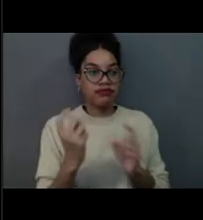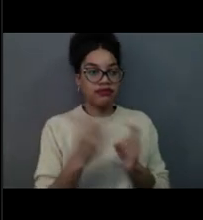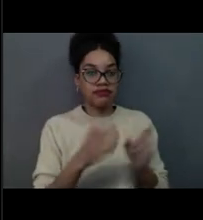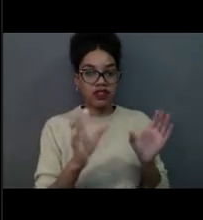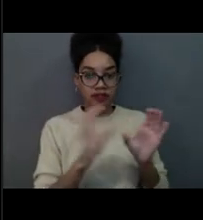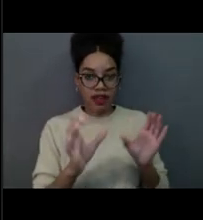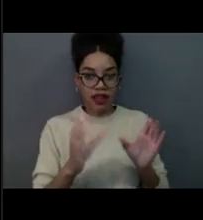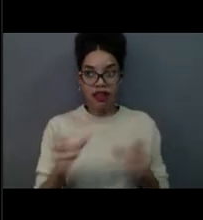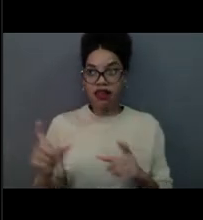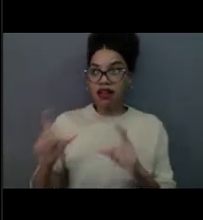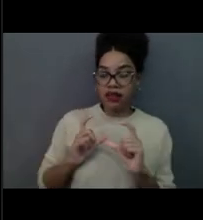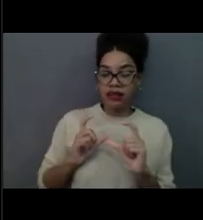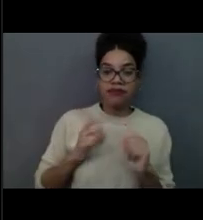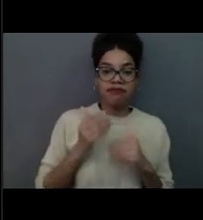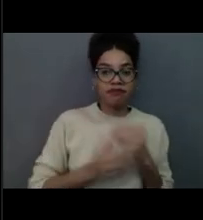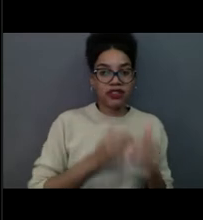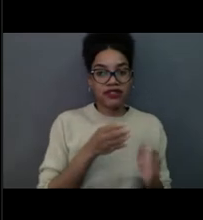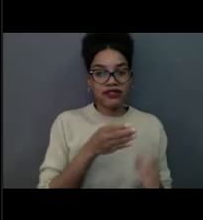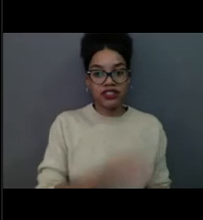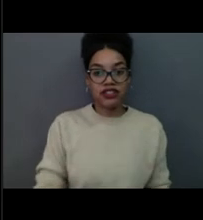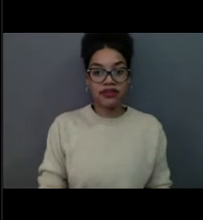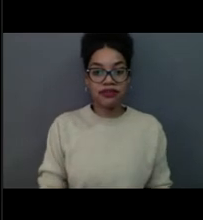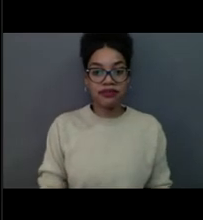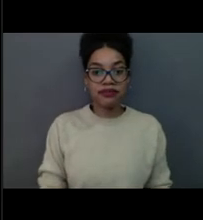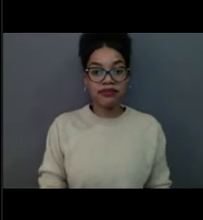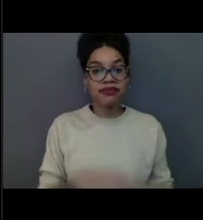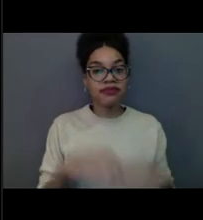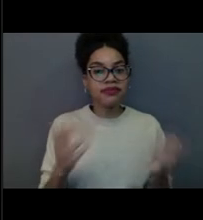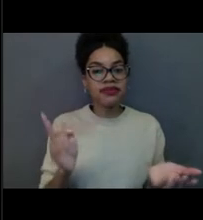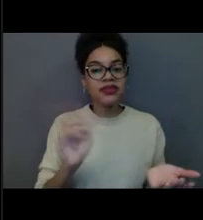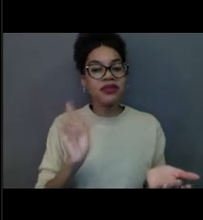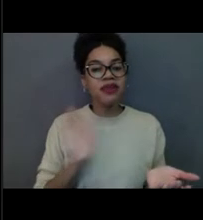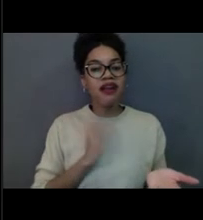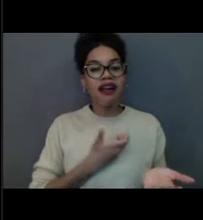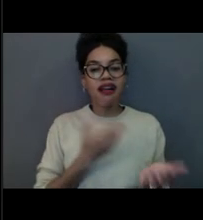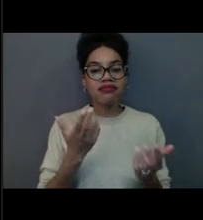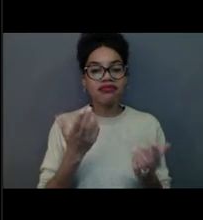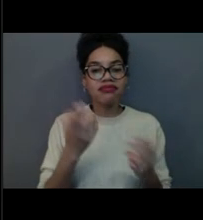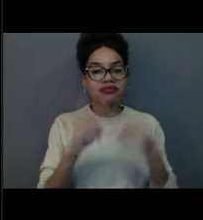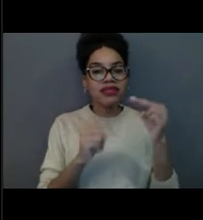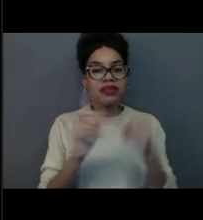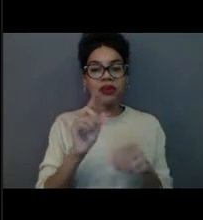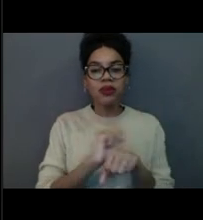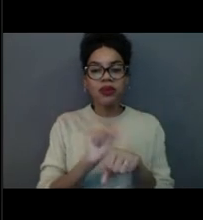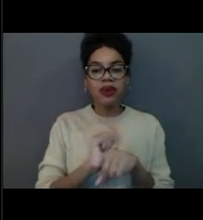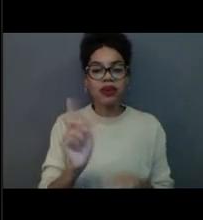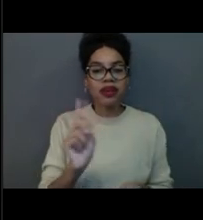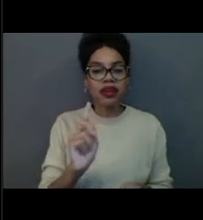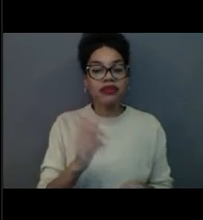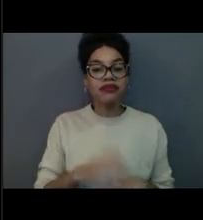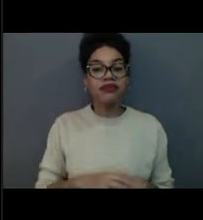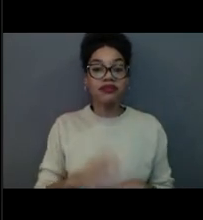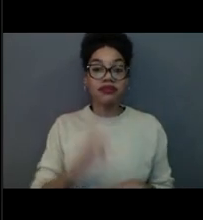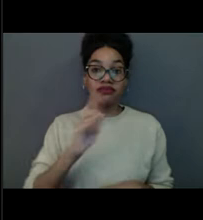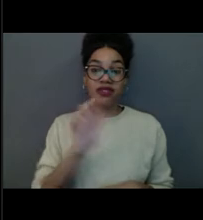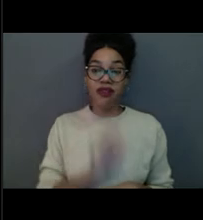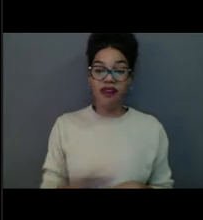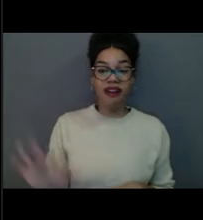usually working. So where can you find us? Where are our seafood inspectors in the United States? And realistically, we are all over the